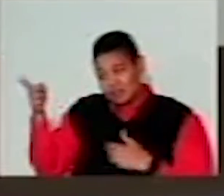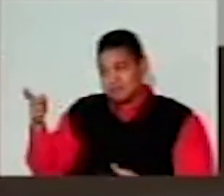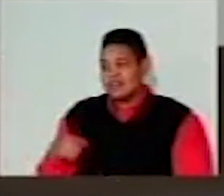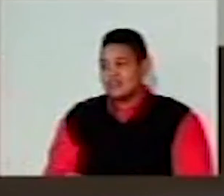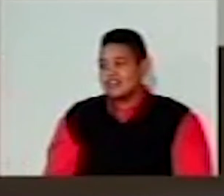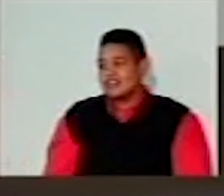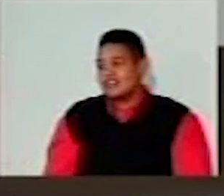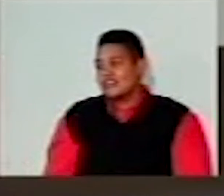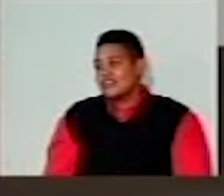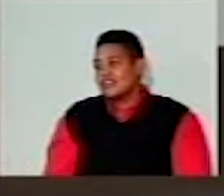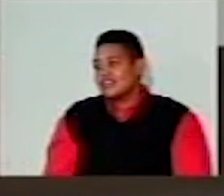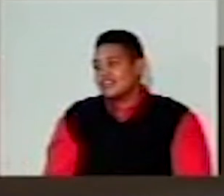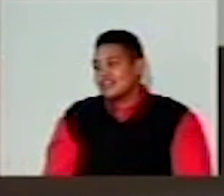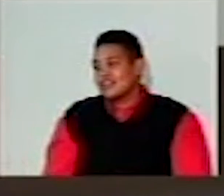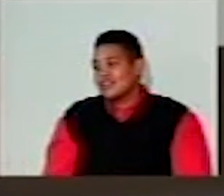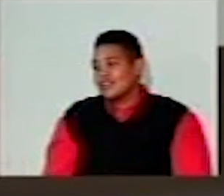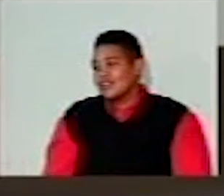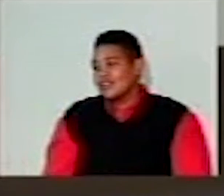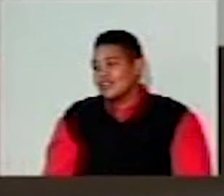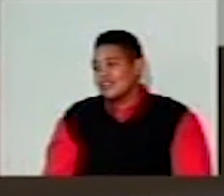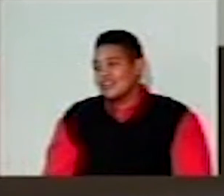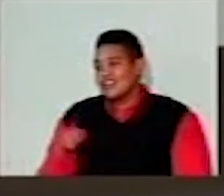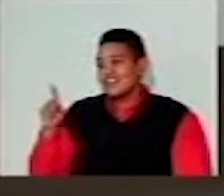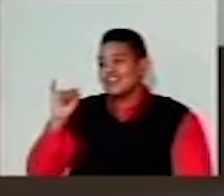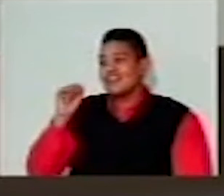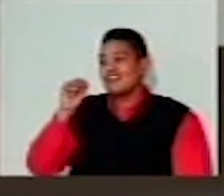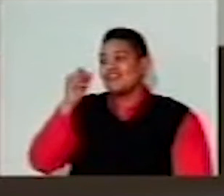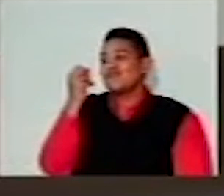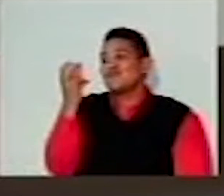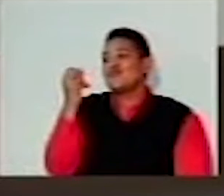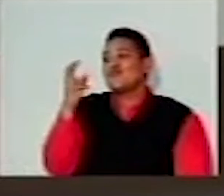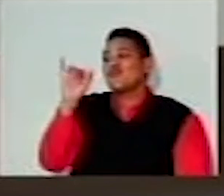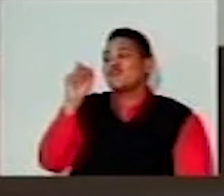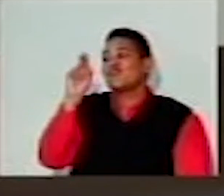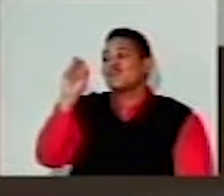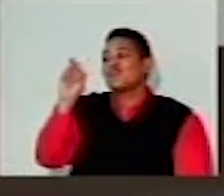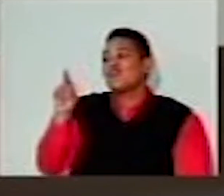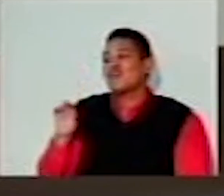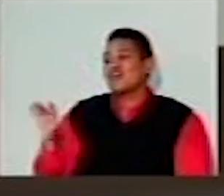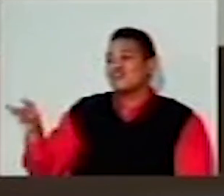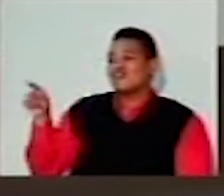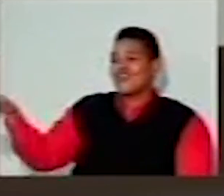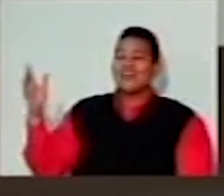that he's the foreman, the jurors, the 12 jurors, chose him as the